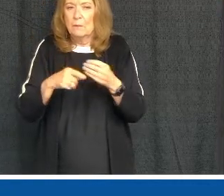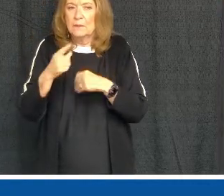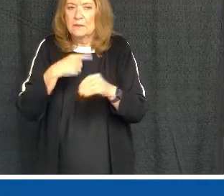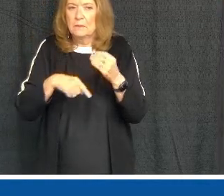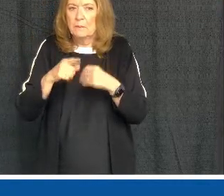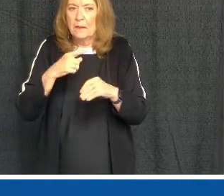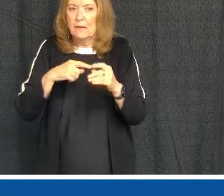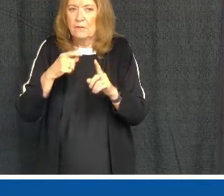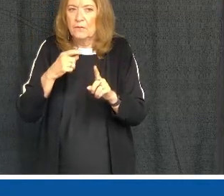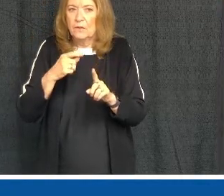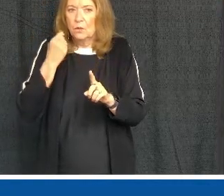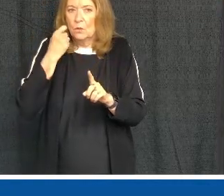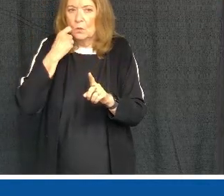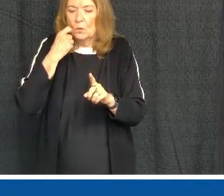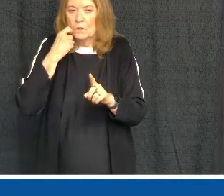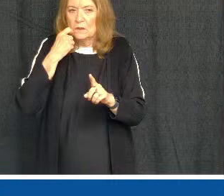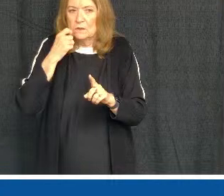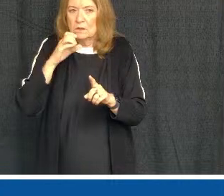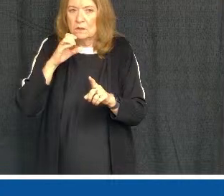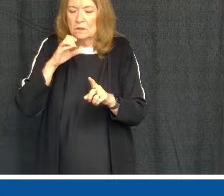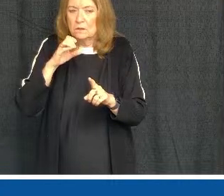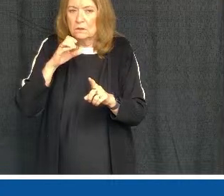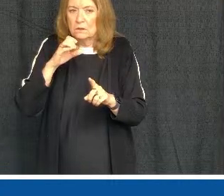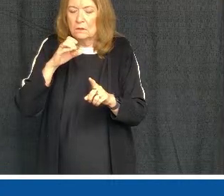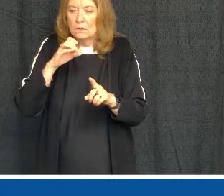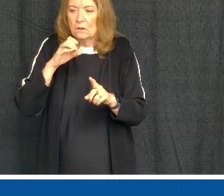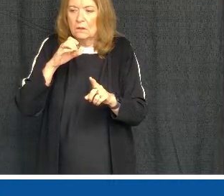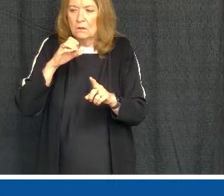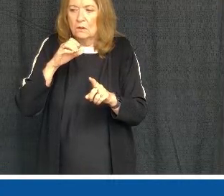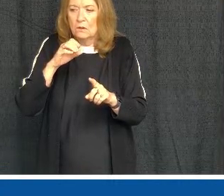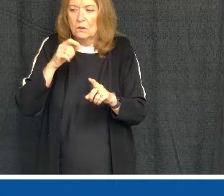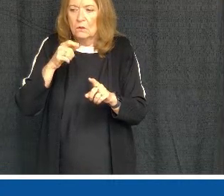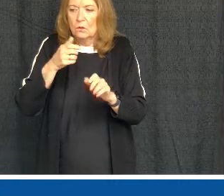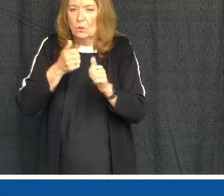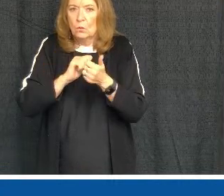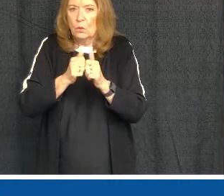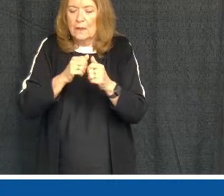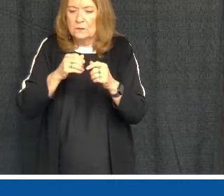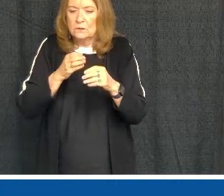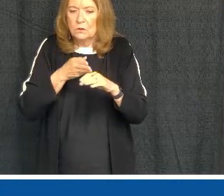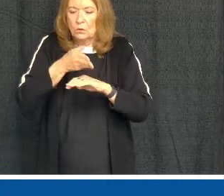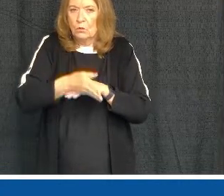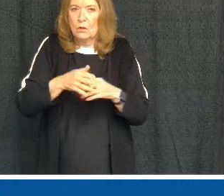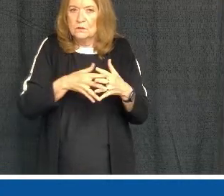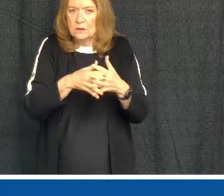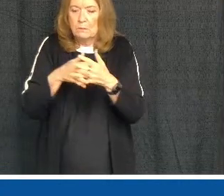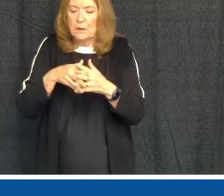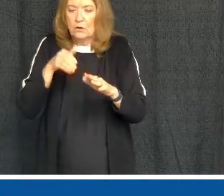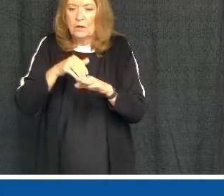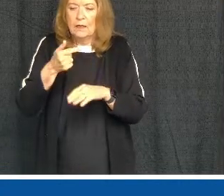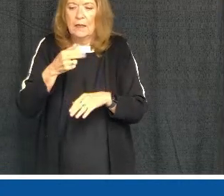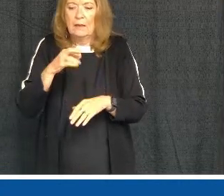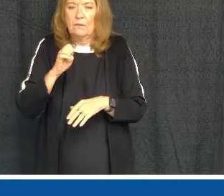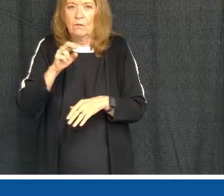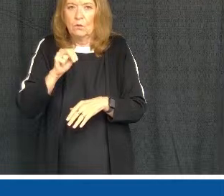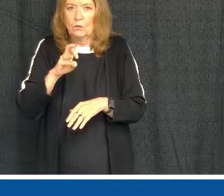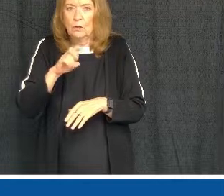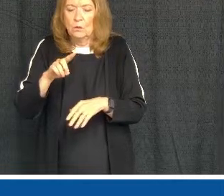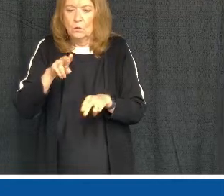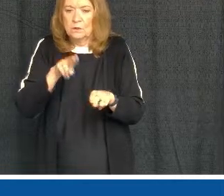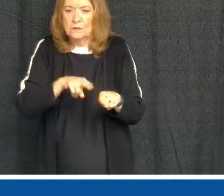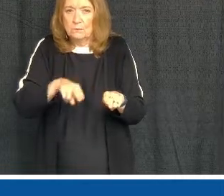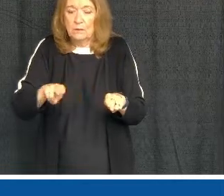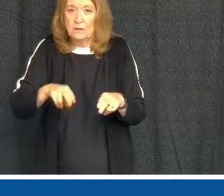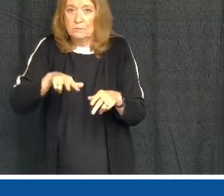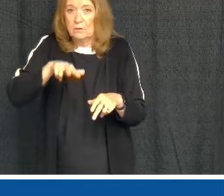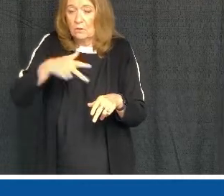Wreaths Across America at Riverview Cemetery. This will be the 5th year that the city has participated in Wreaths Across America